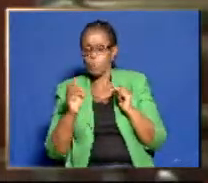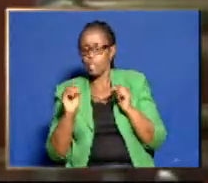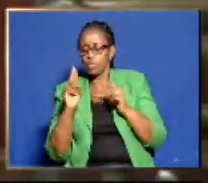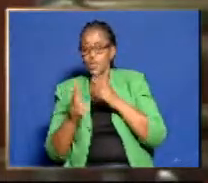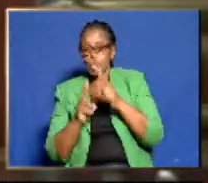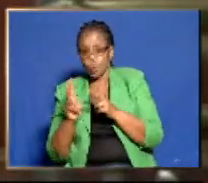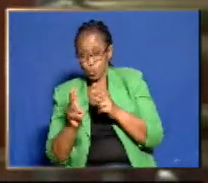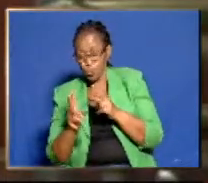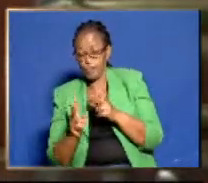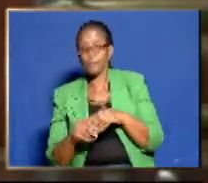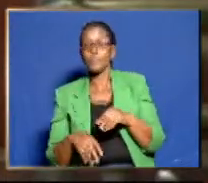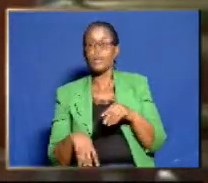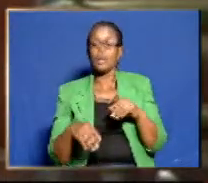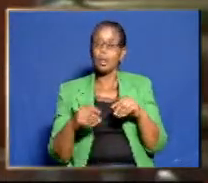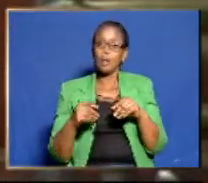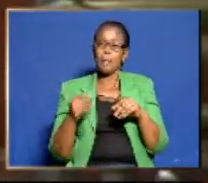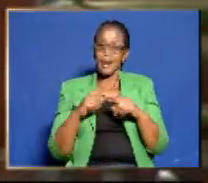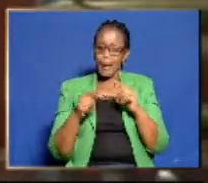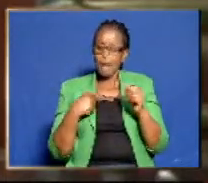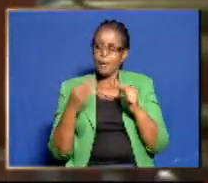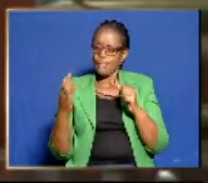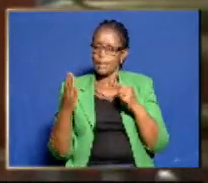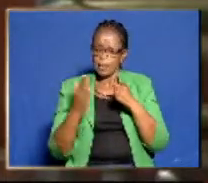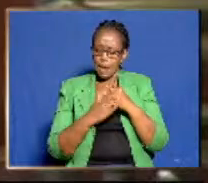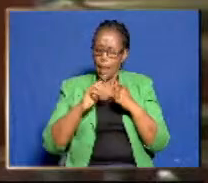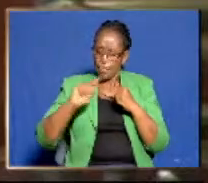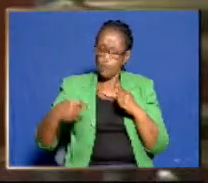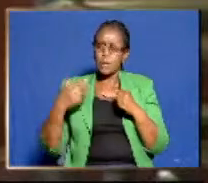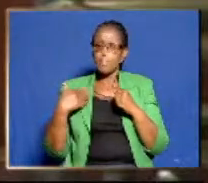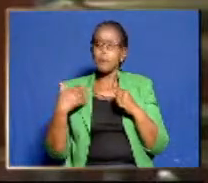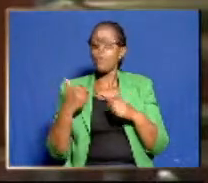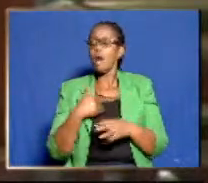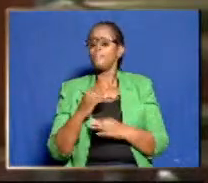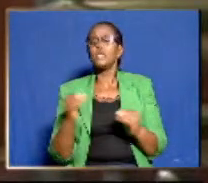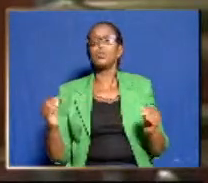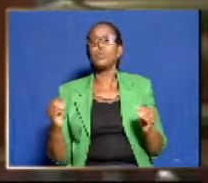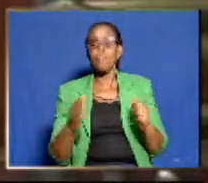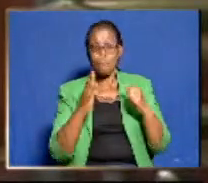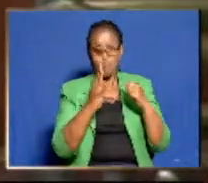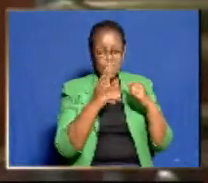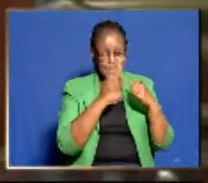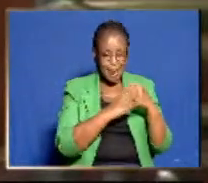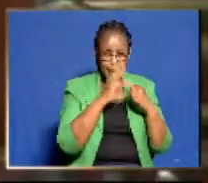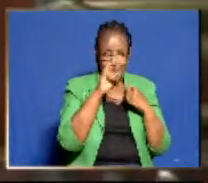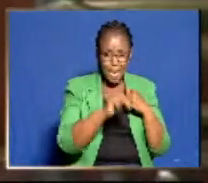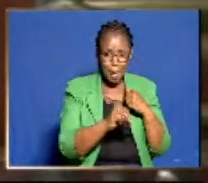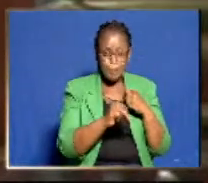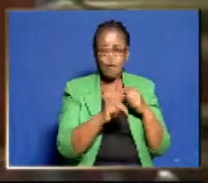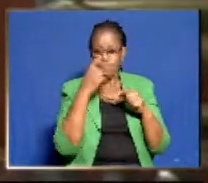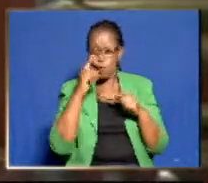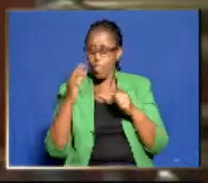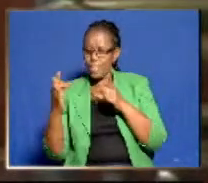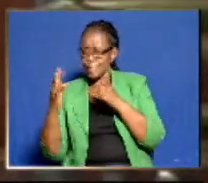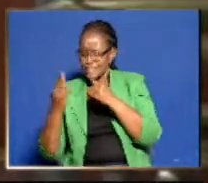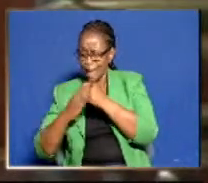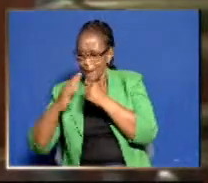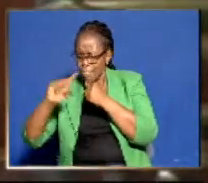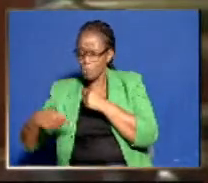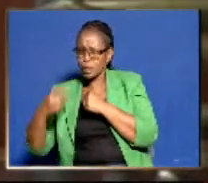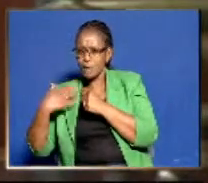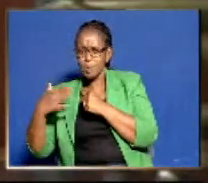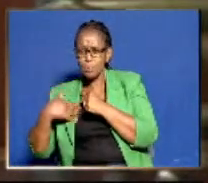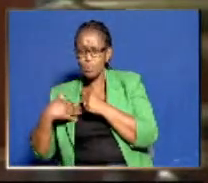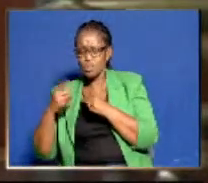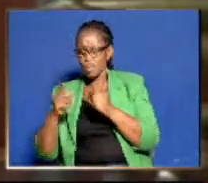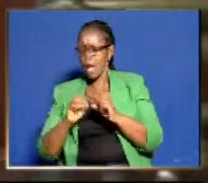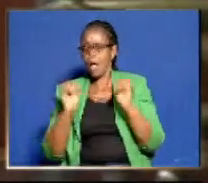persons, 39,000. So you see 49 million against 39,000 persons to be resettled. That clearly